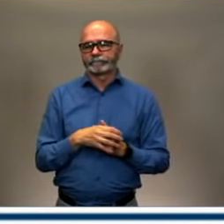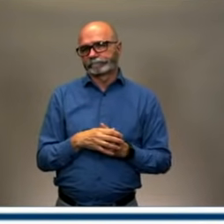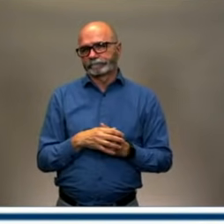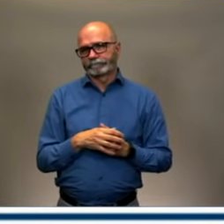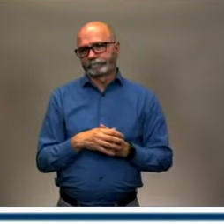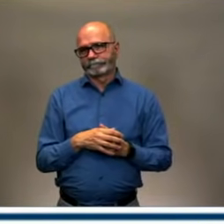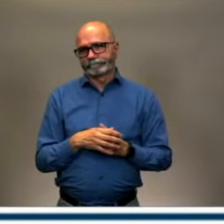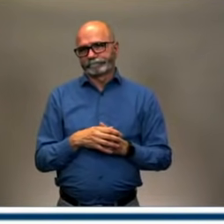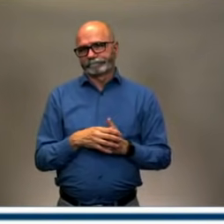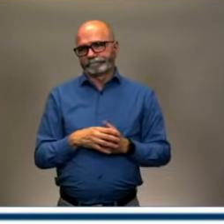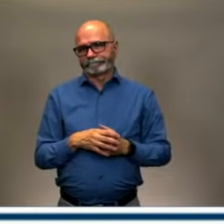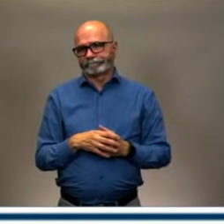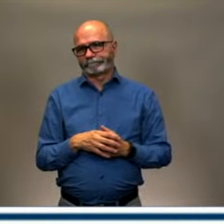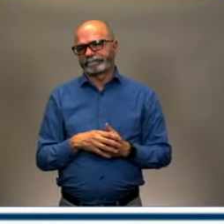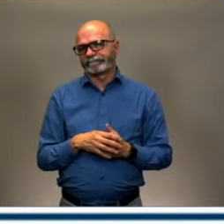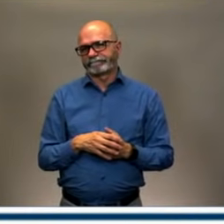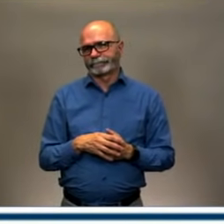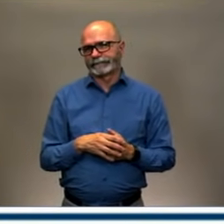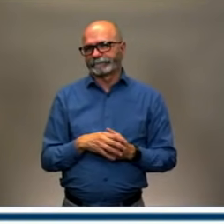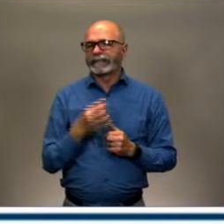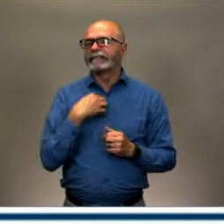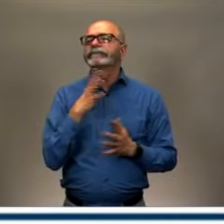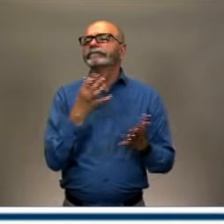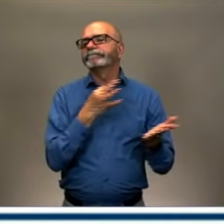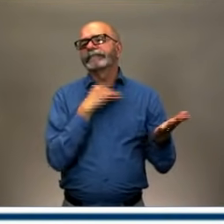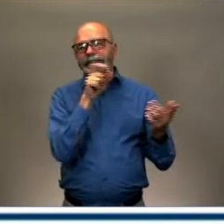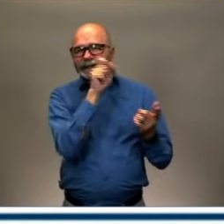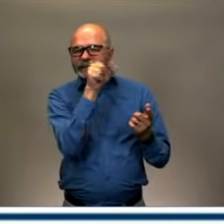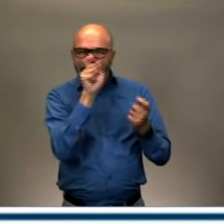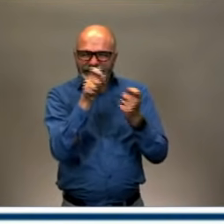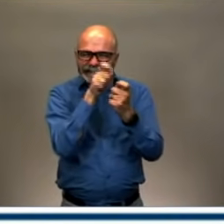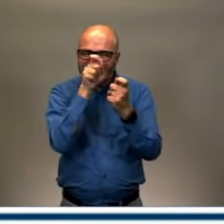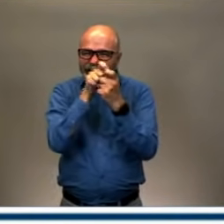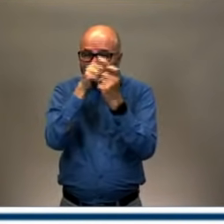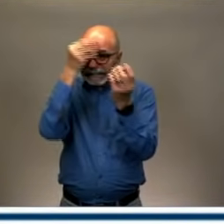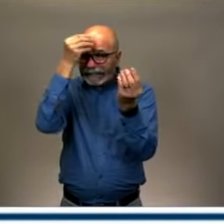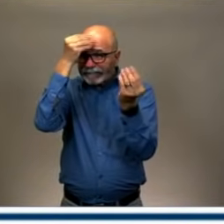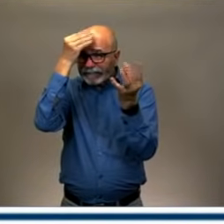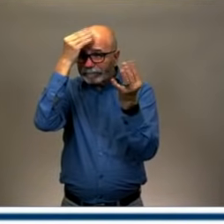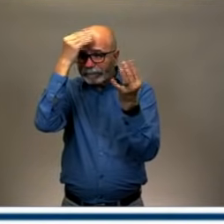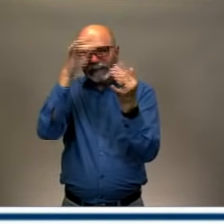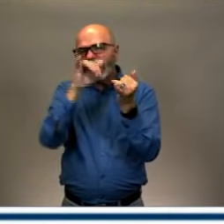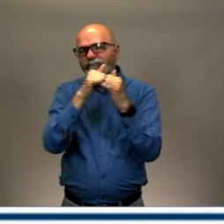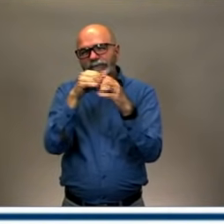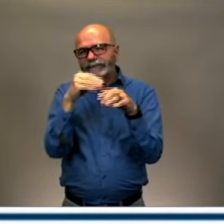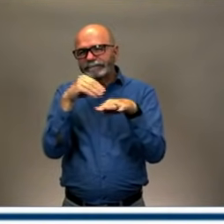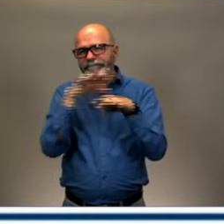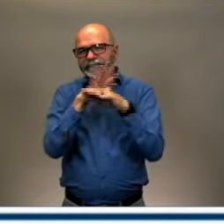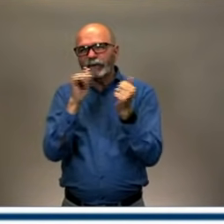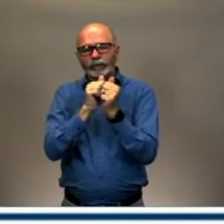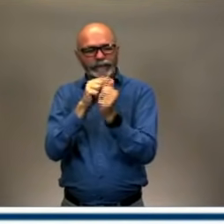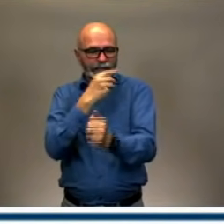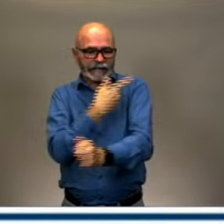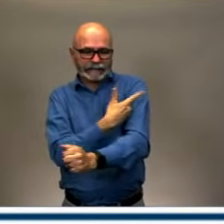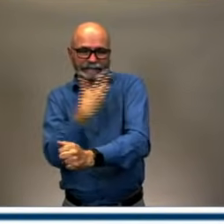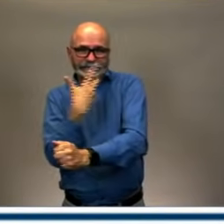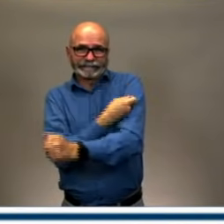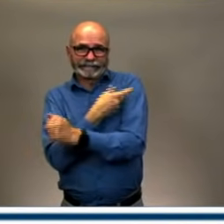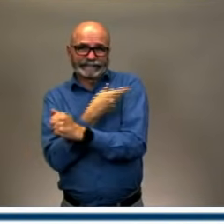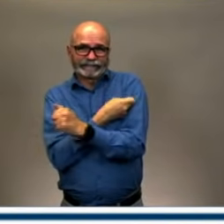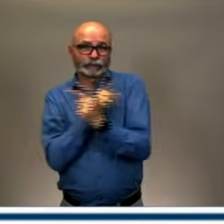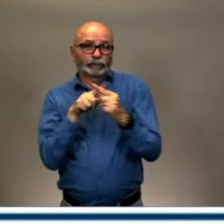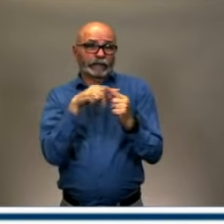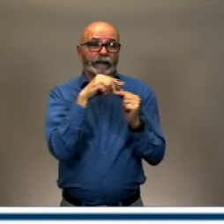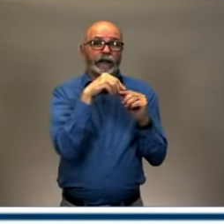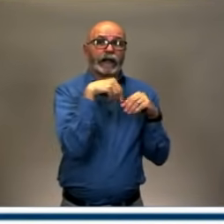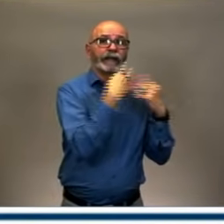about the specific details on how the vaccine is currently being administered to healthcare workers